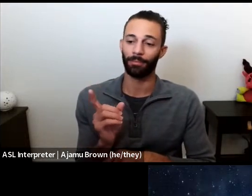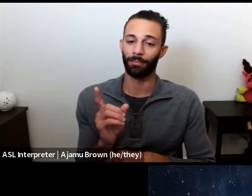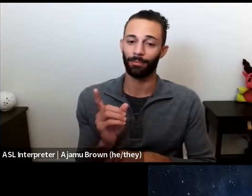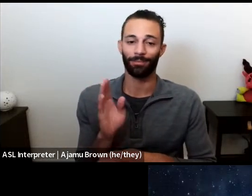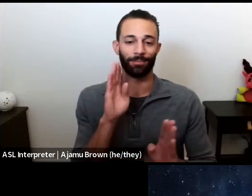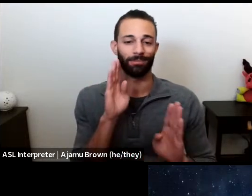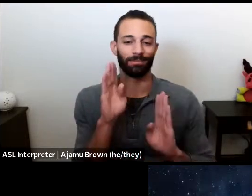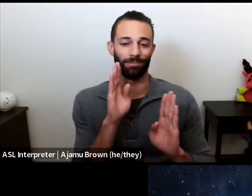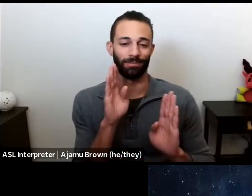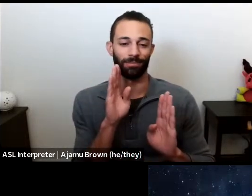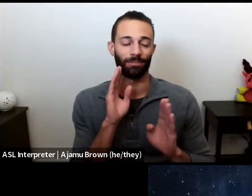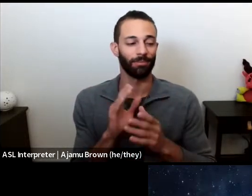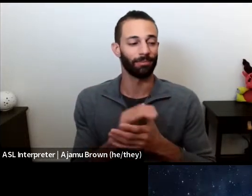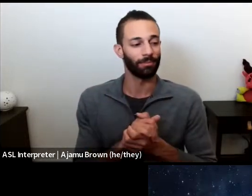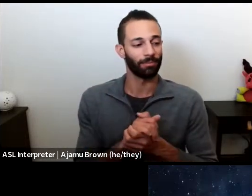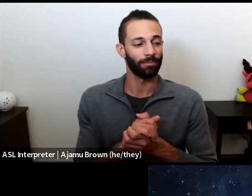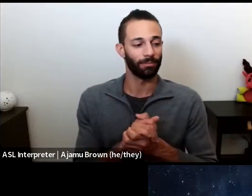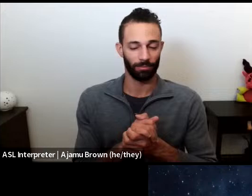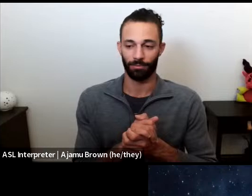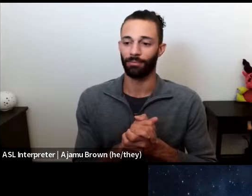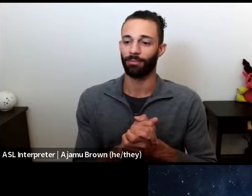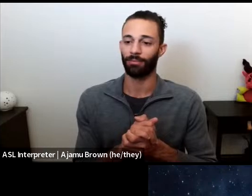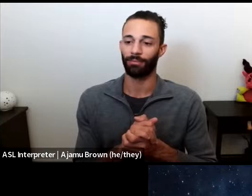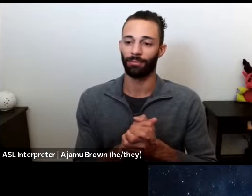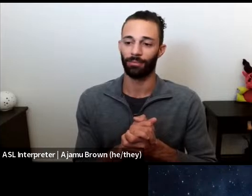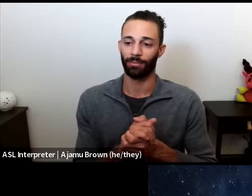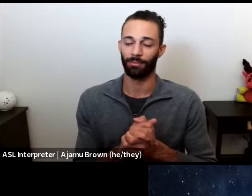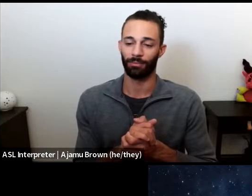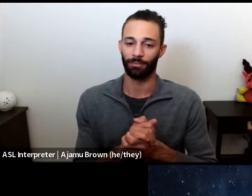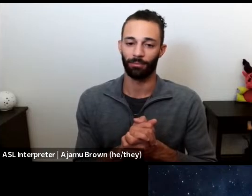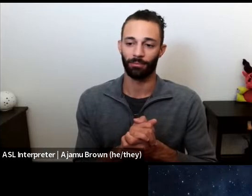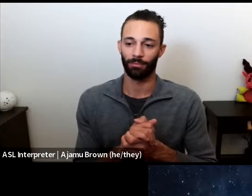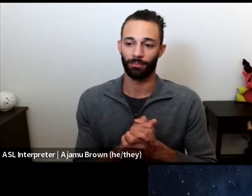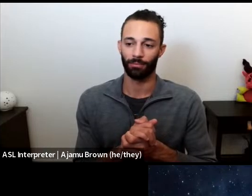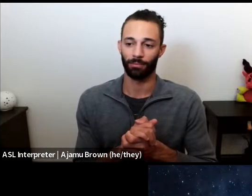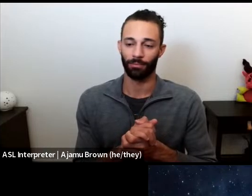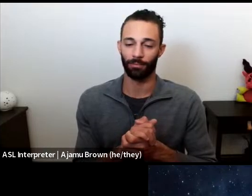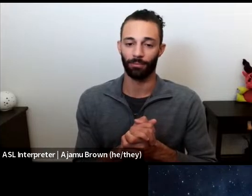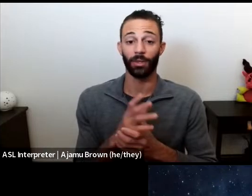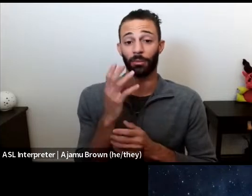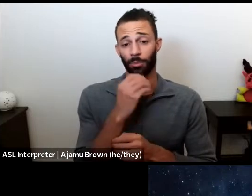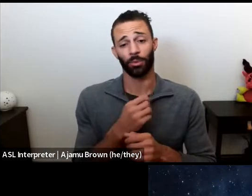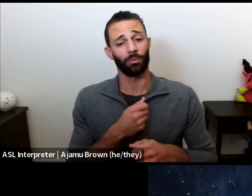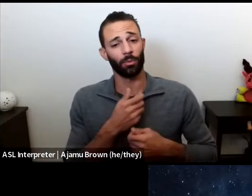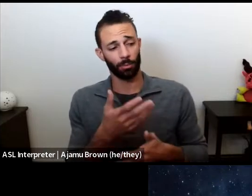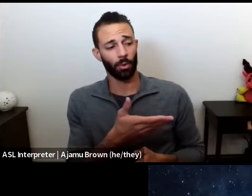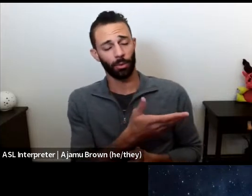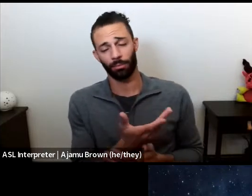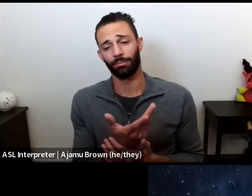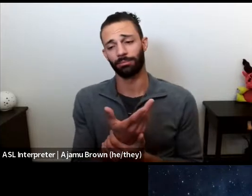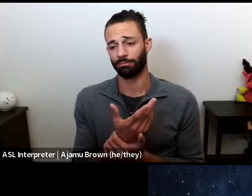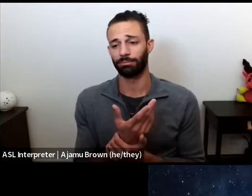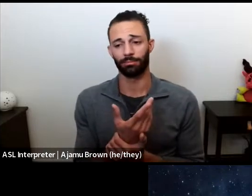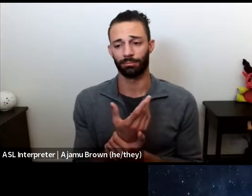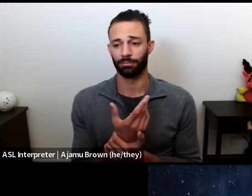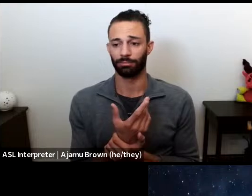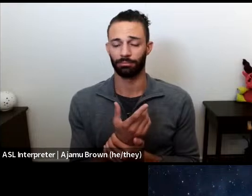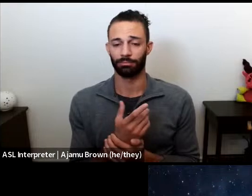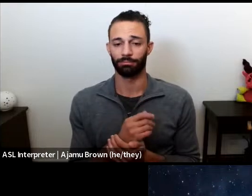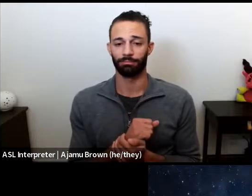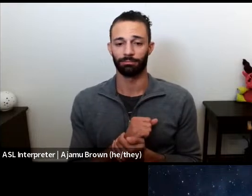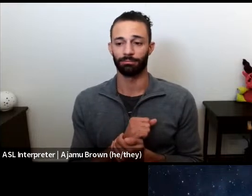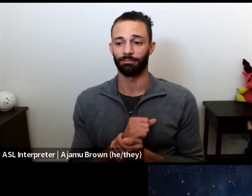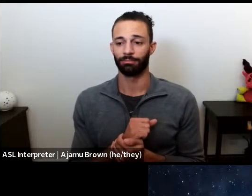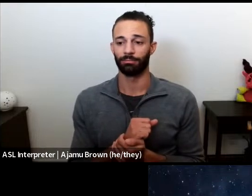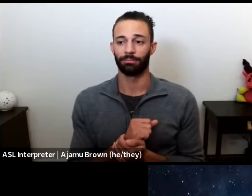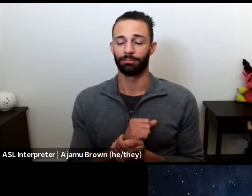Hi. All right. Yes. Beautiful poem, by the way. Thank you. Yep. Risings, moons, welcome to.